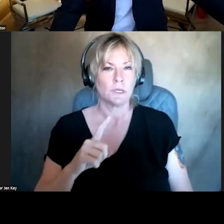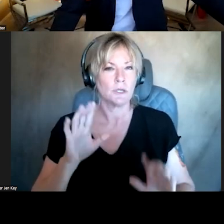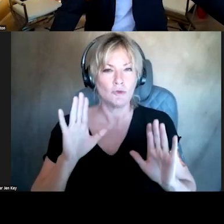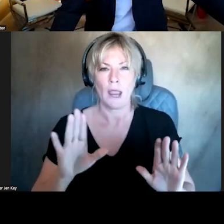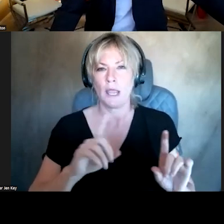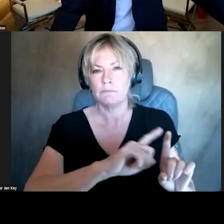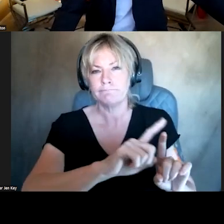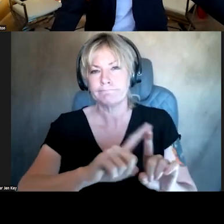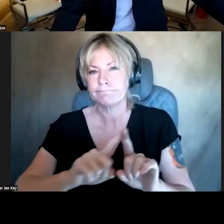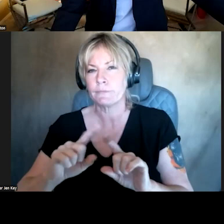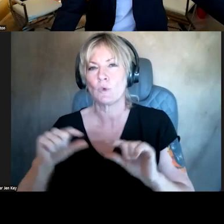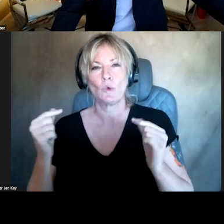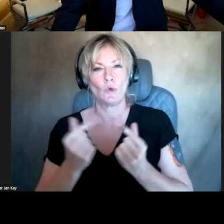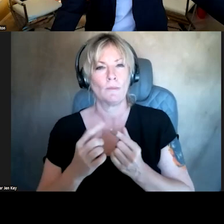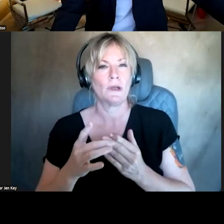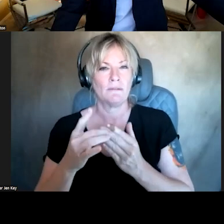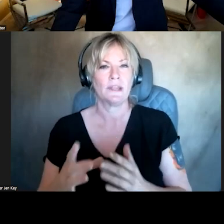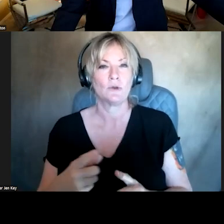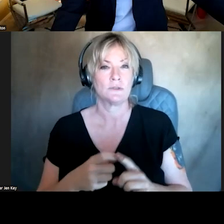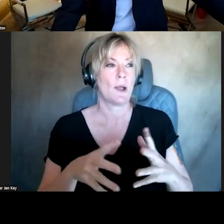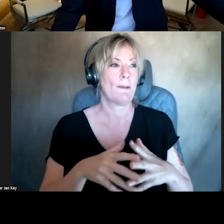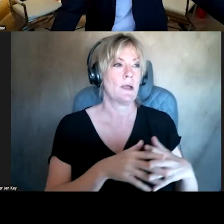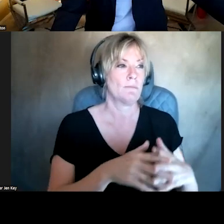of crisis leaders from not only America, but from around the world.